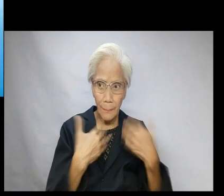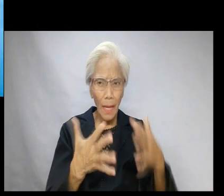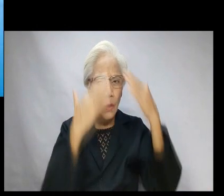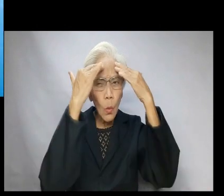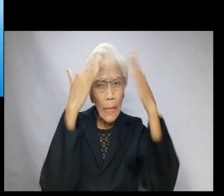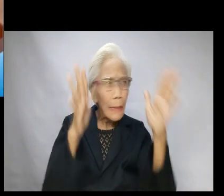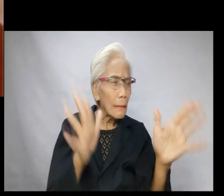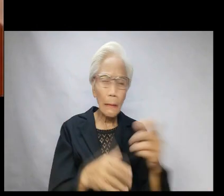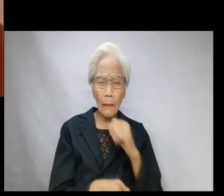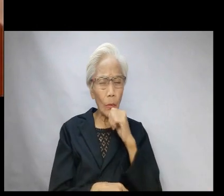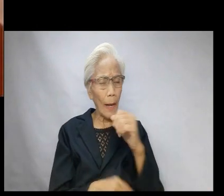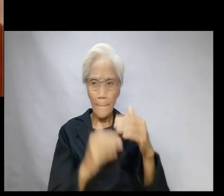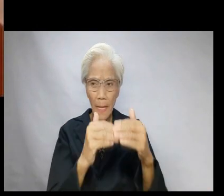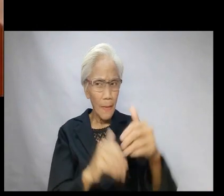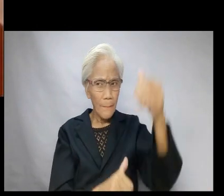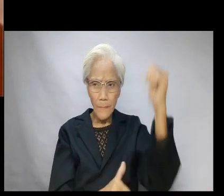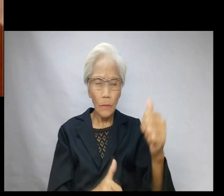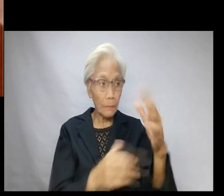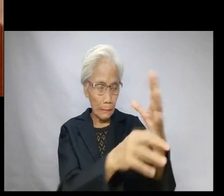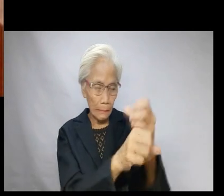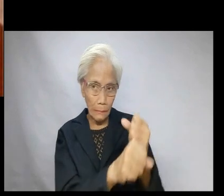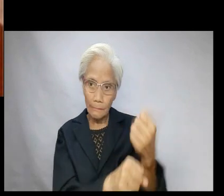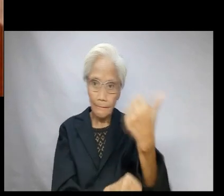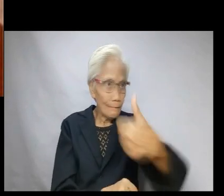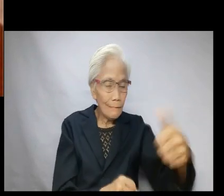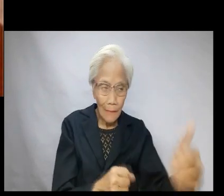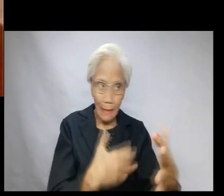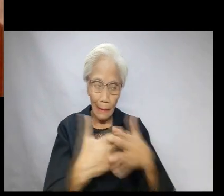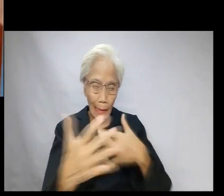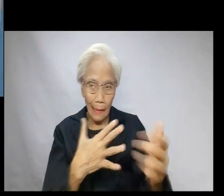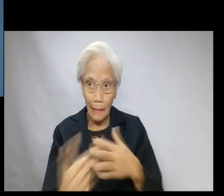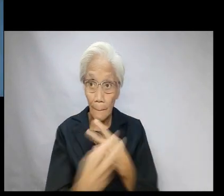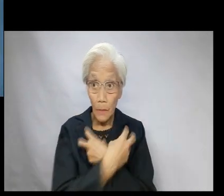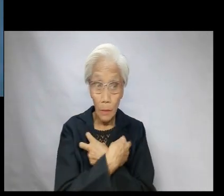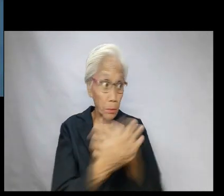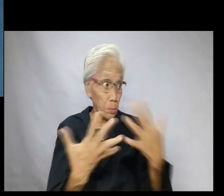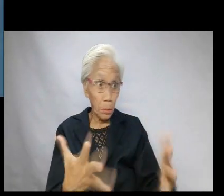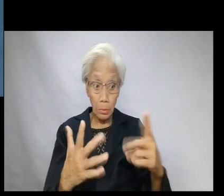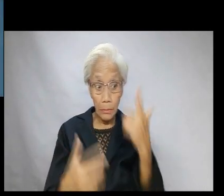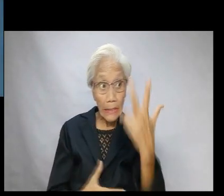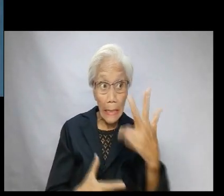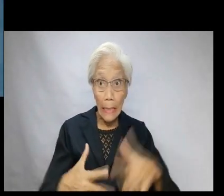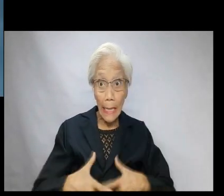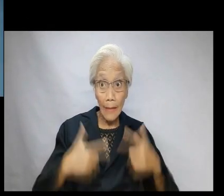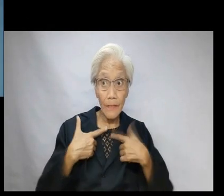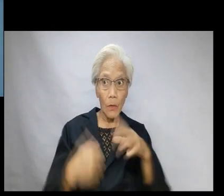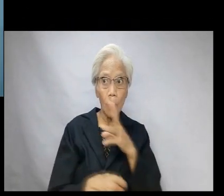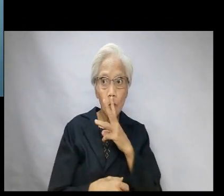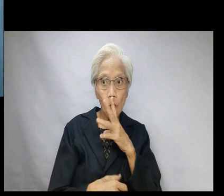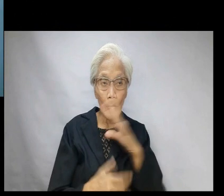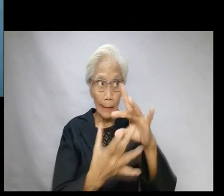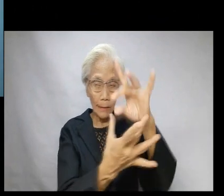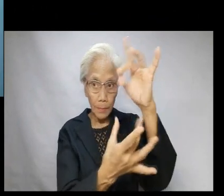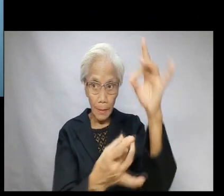when polydipsic thirst strikes, unknowingly, he will be most willing to take even poison. So, we offer